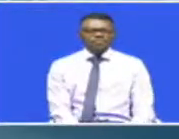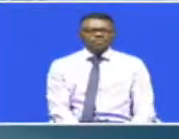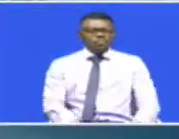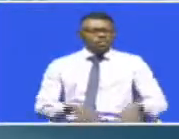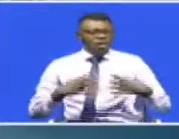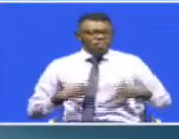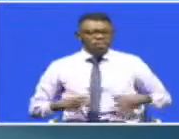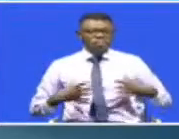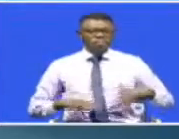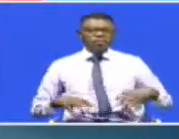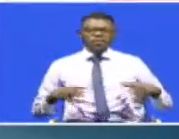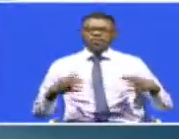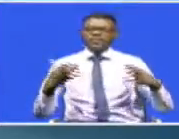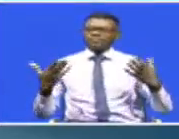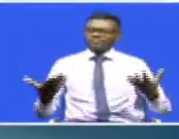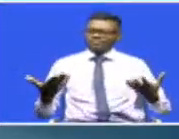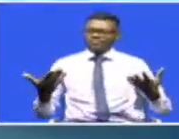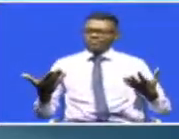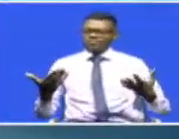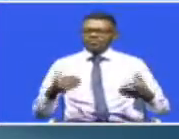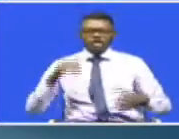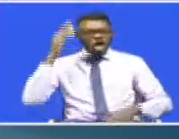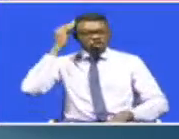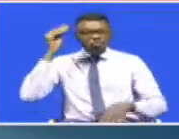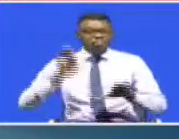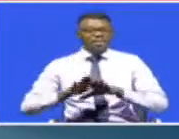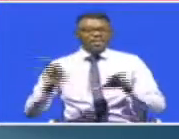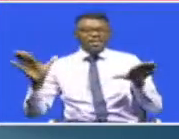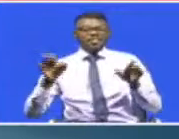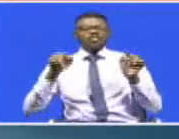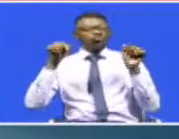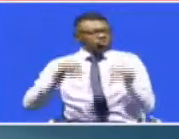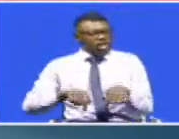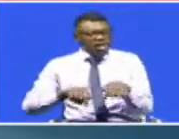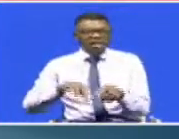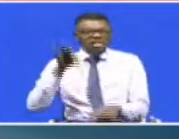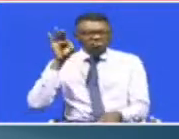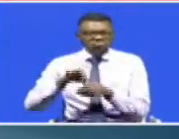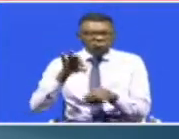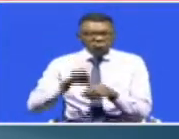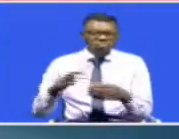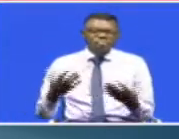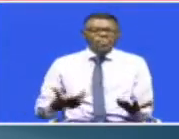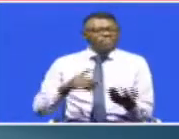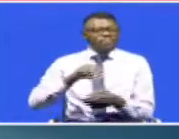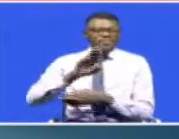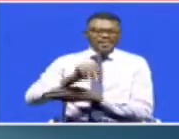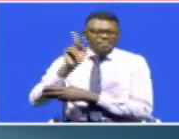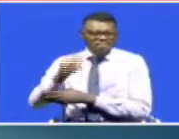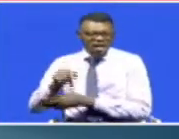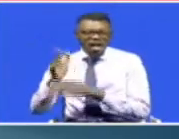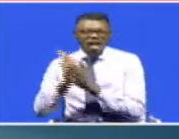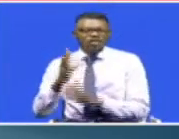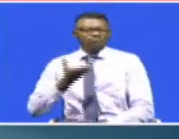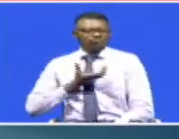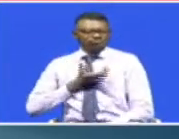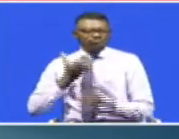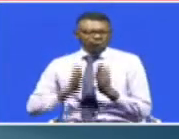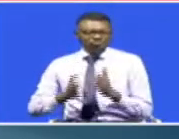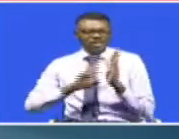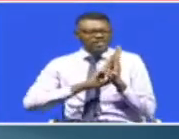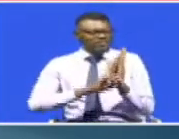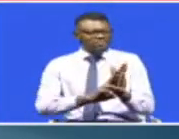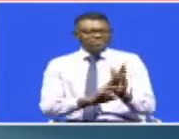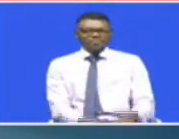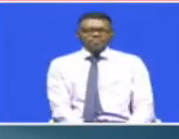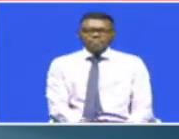Citizens of the semi-autonomous state of Somaliland today went to the polls to elect members of parliament and municipality